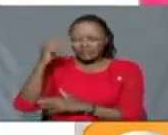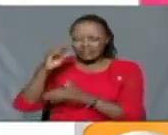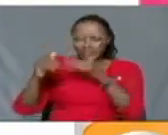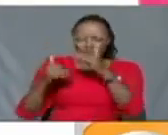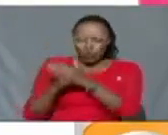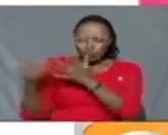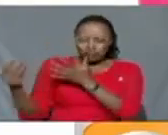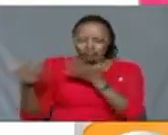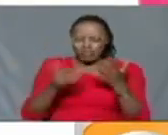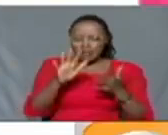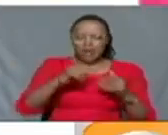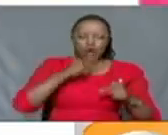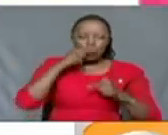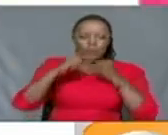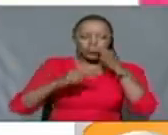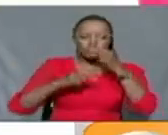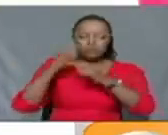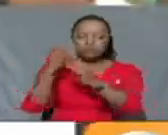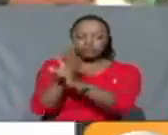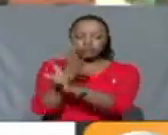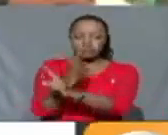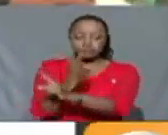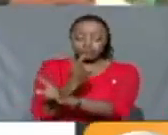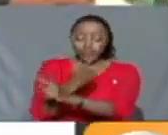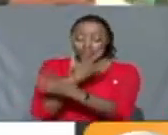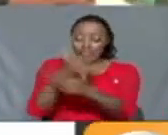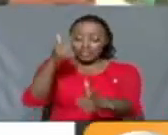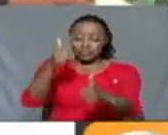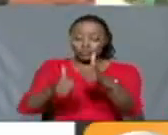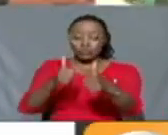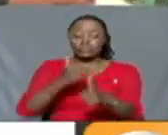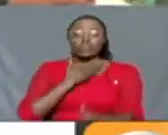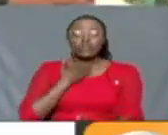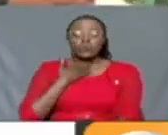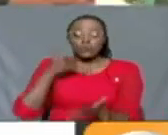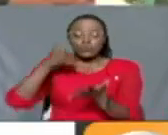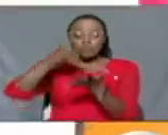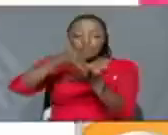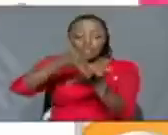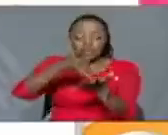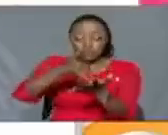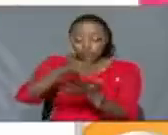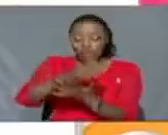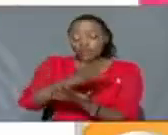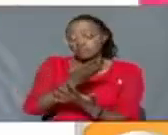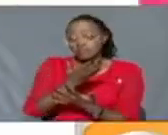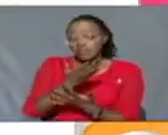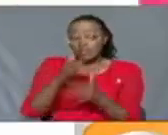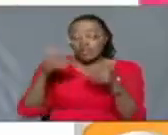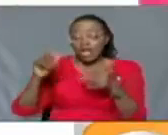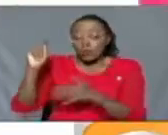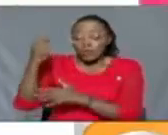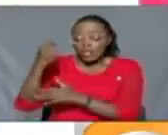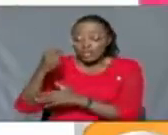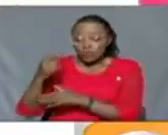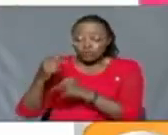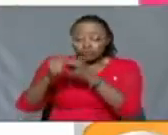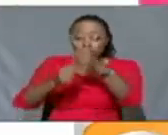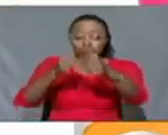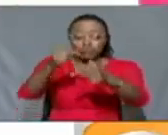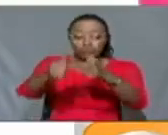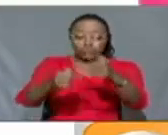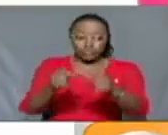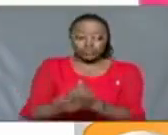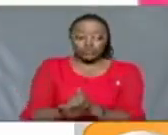yao ya yale mambo wangependa ijumuishwe katika vile Kenya itaenda mbele.